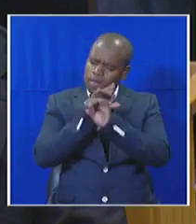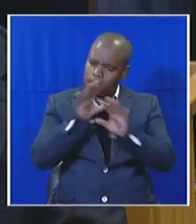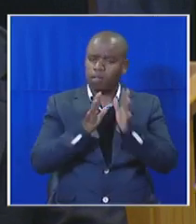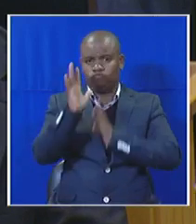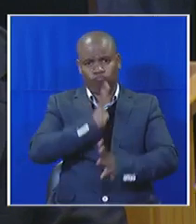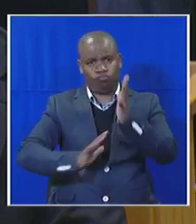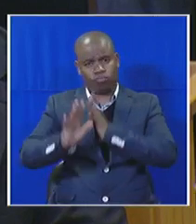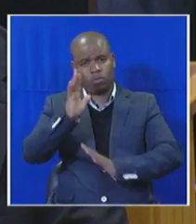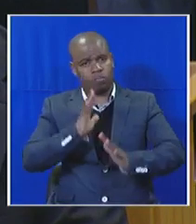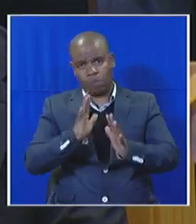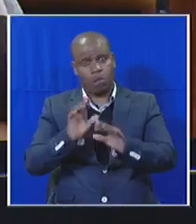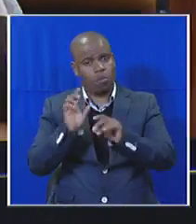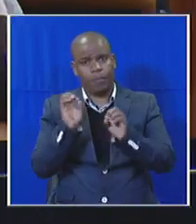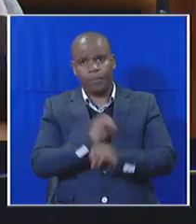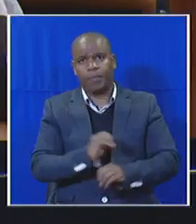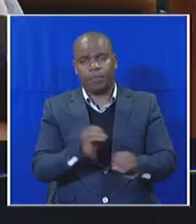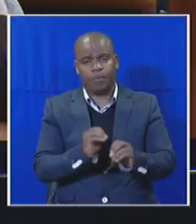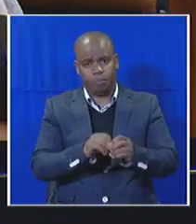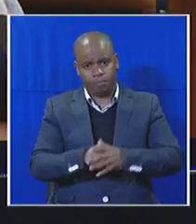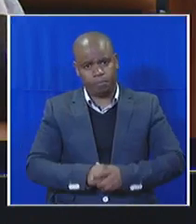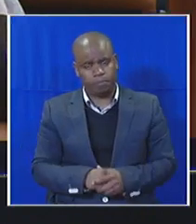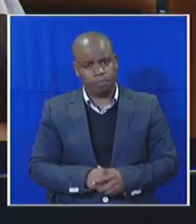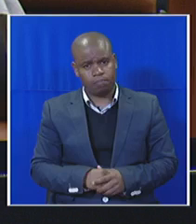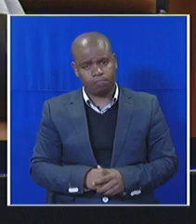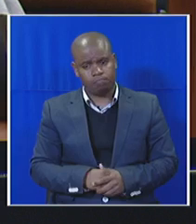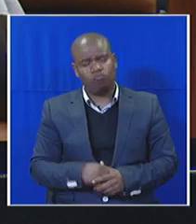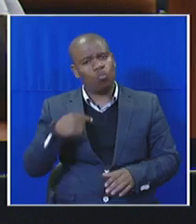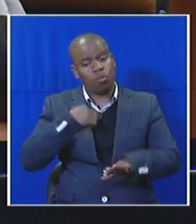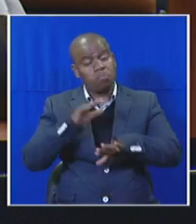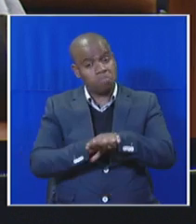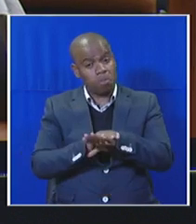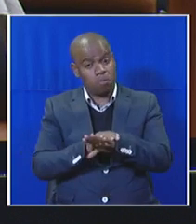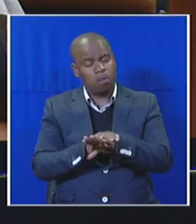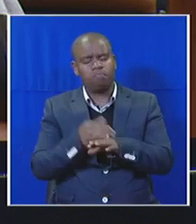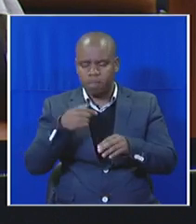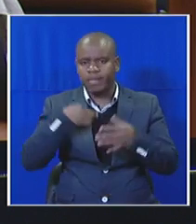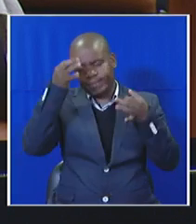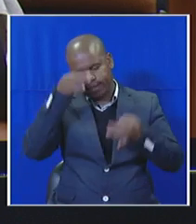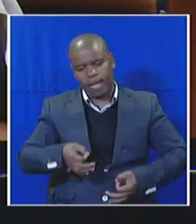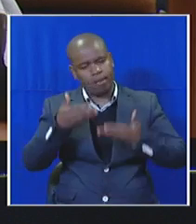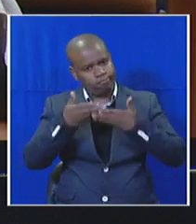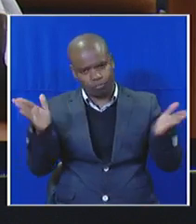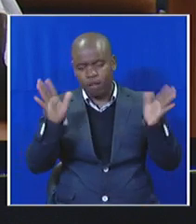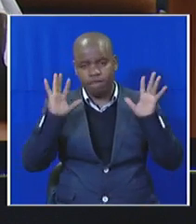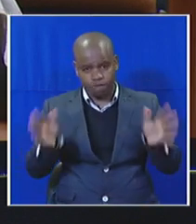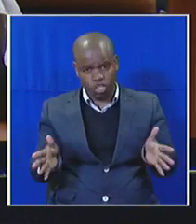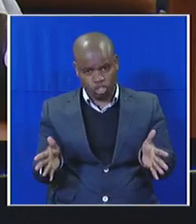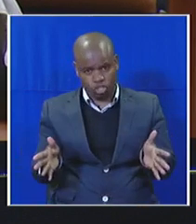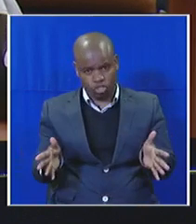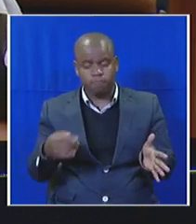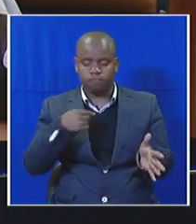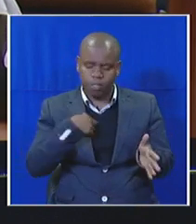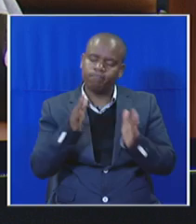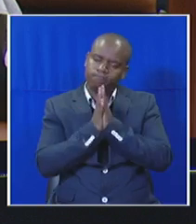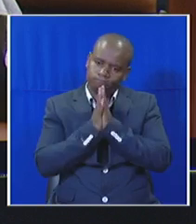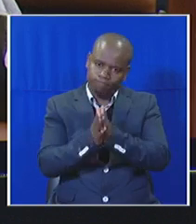no the chair. shortcuts, Honorable It's not a Maimane. shortcut. He refused to respond. I have ruled on this matter and I But he would like you refused to to